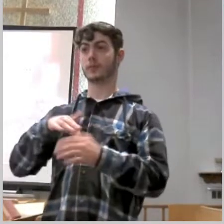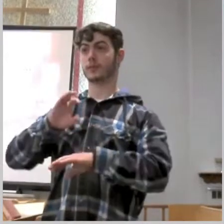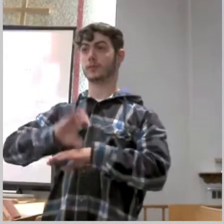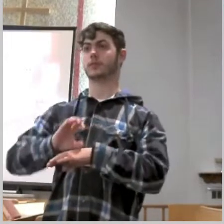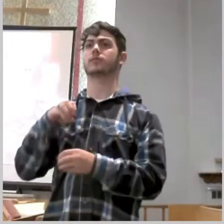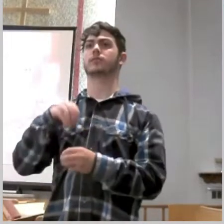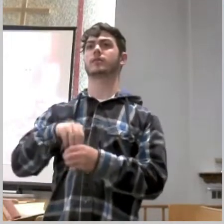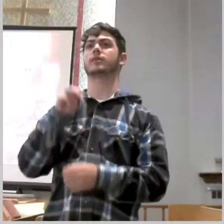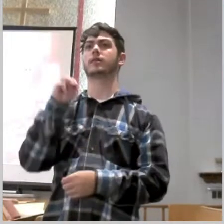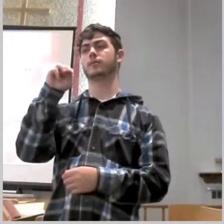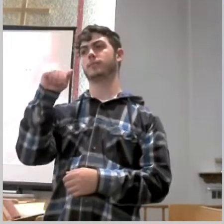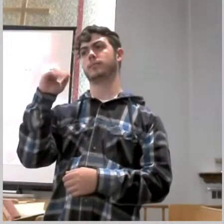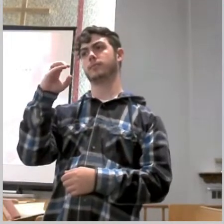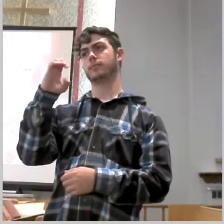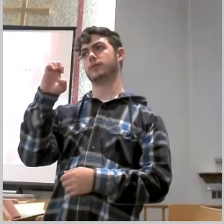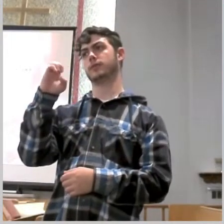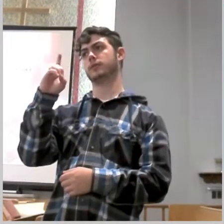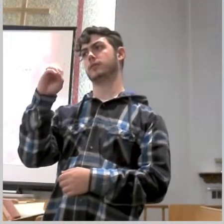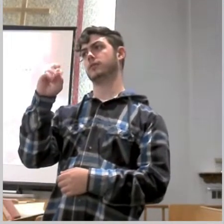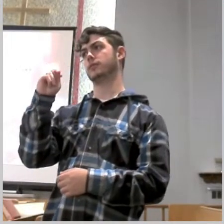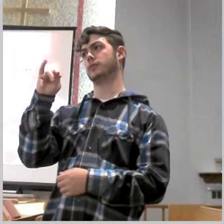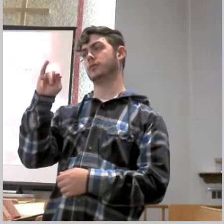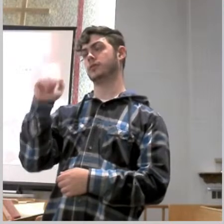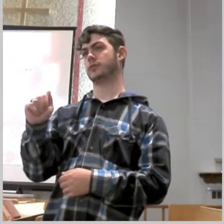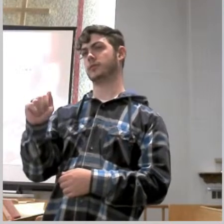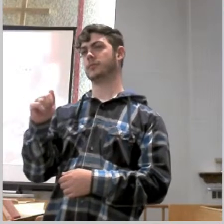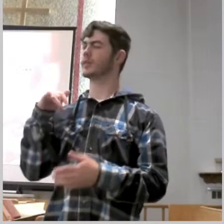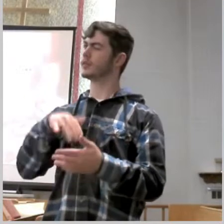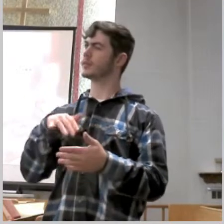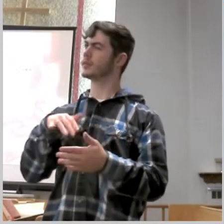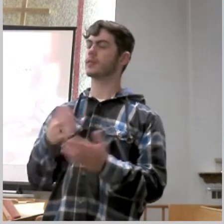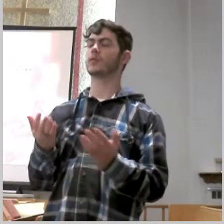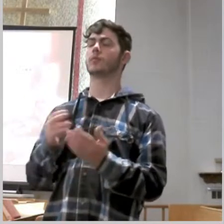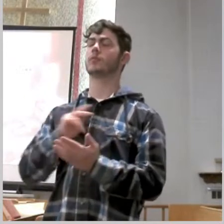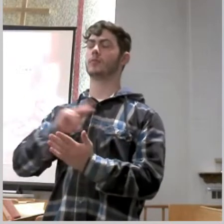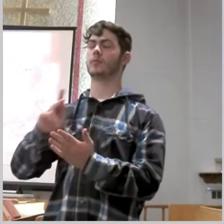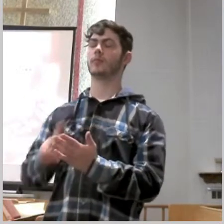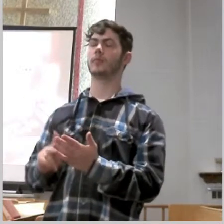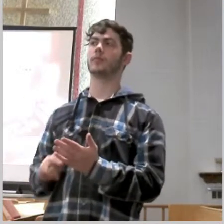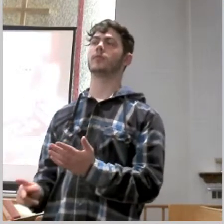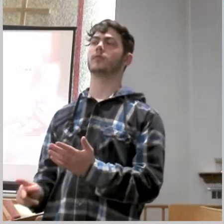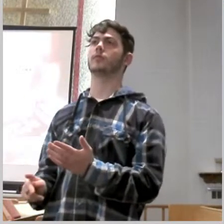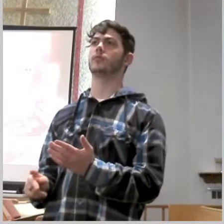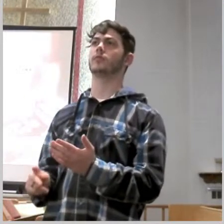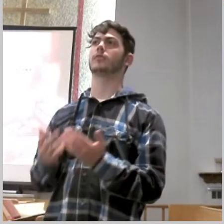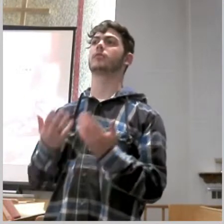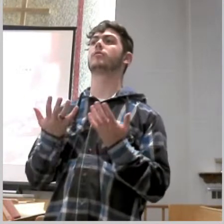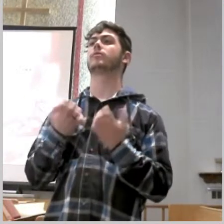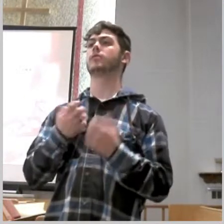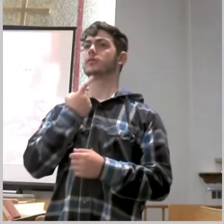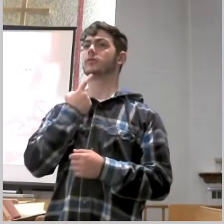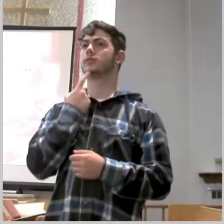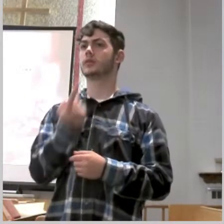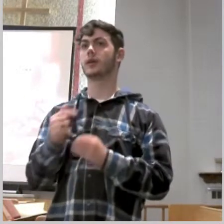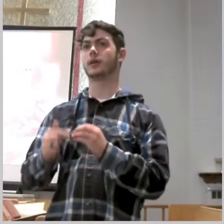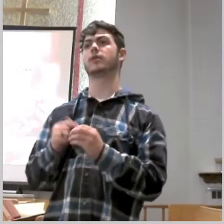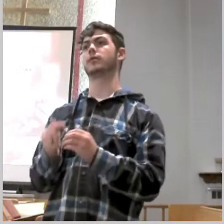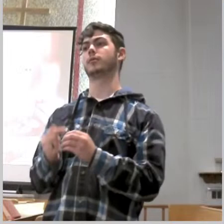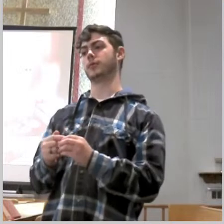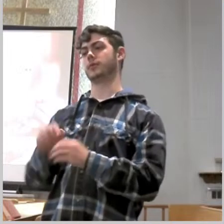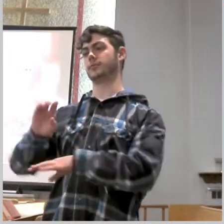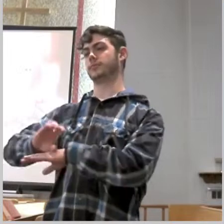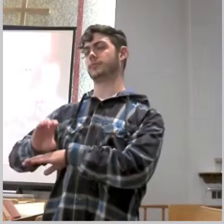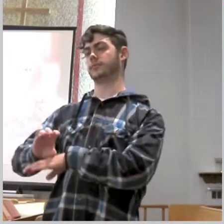Not study them directly, but really study what Paul had to say about them. What the Holy Spirit really had to say about